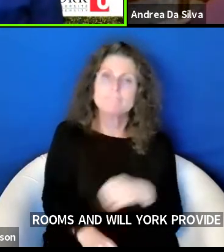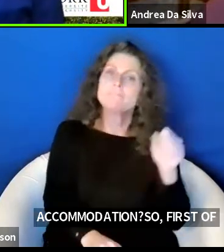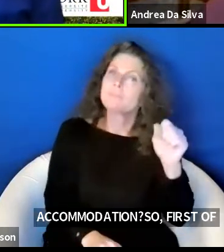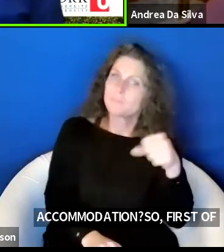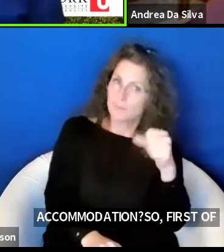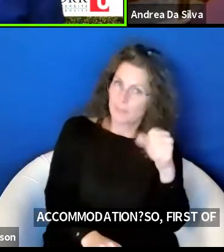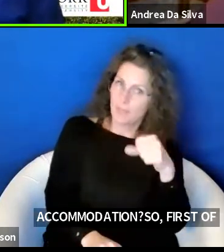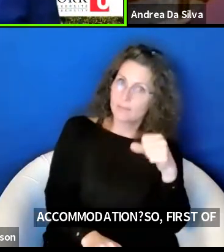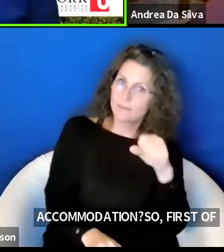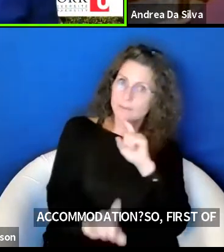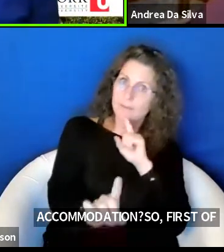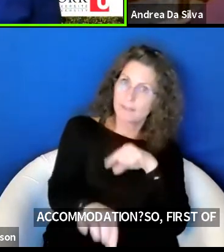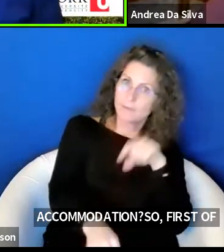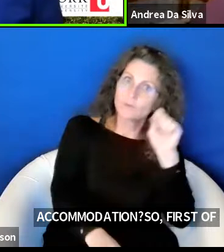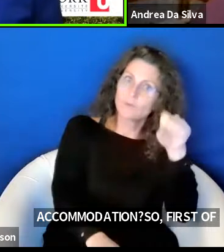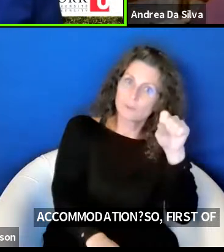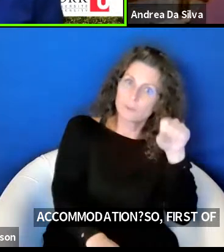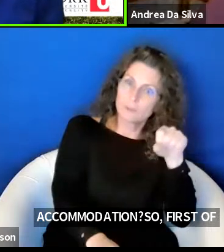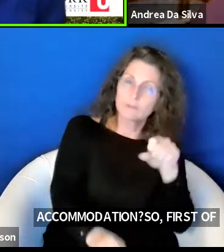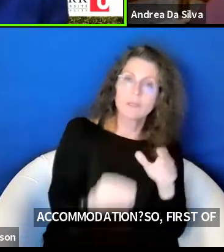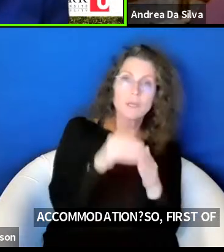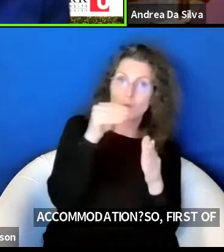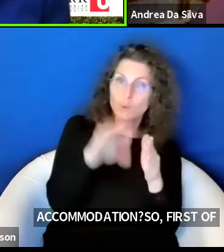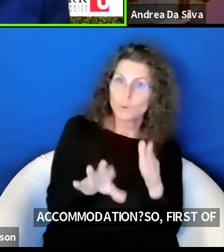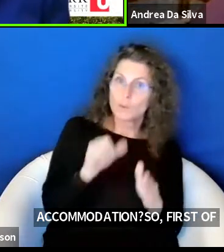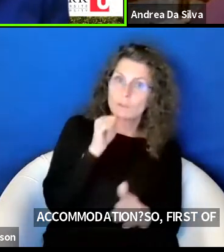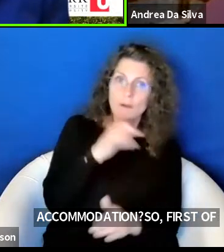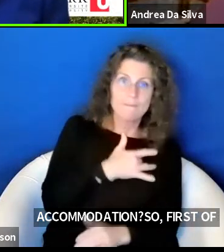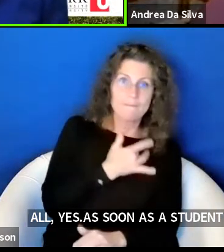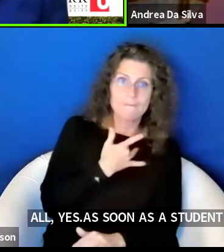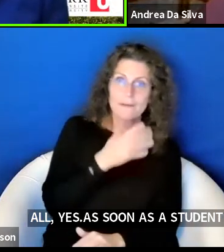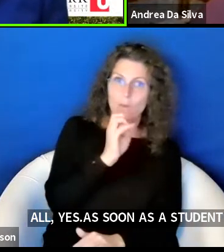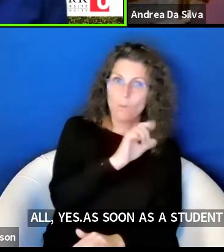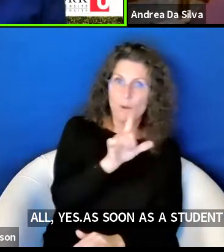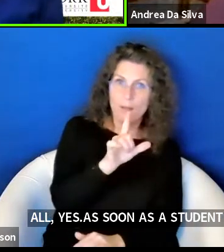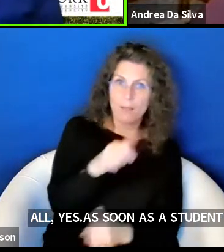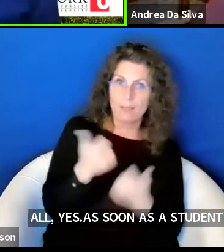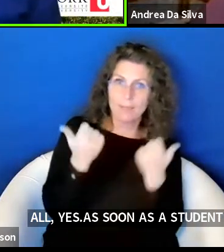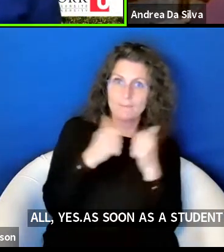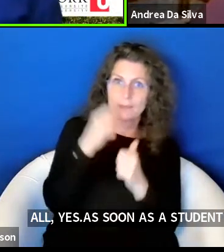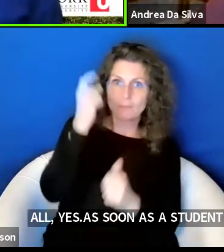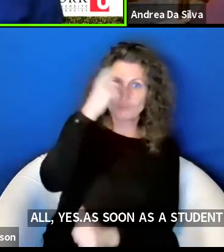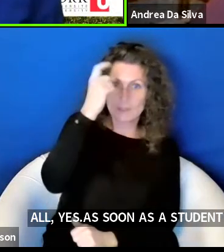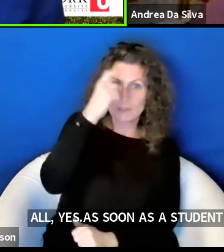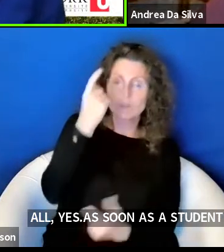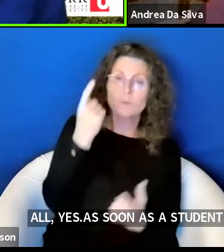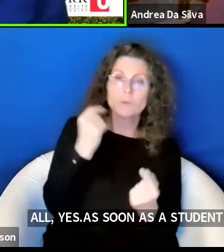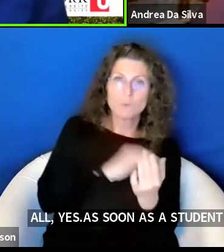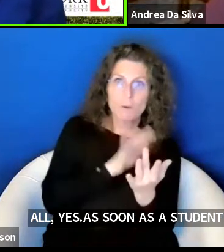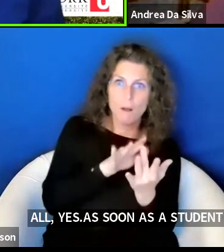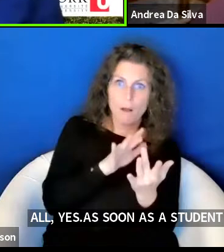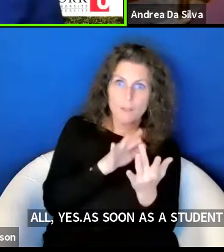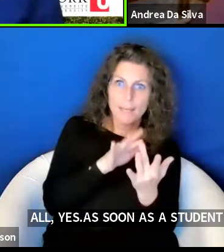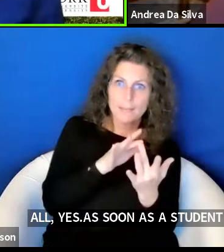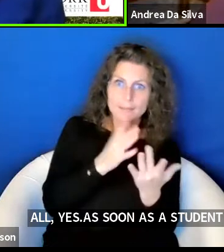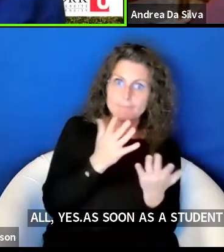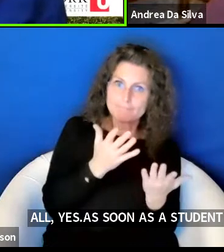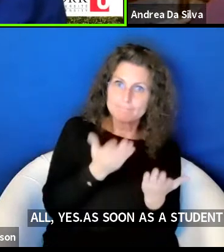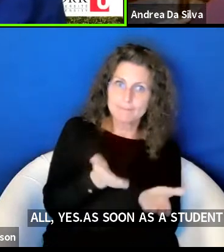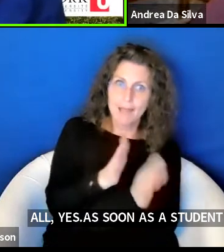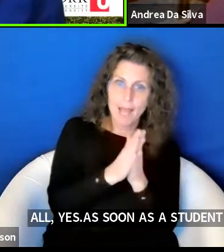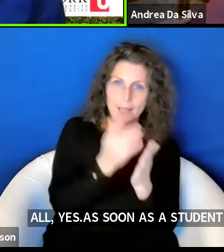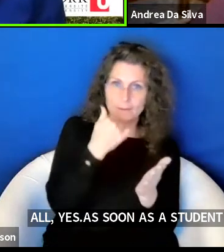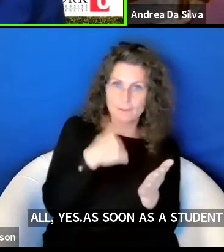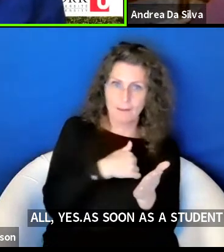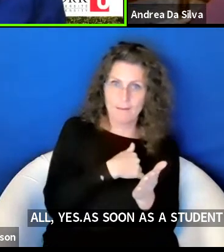student doesn't feel well, who lives in our residences, we stay in close contact and ask you to be in touch with